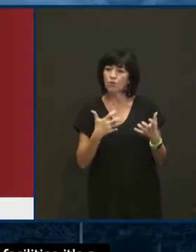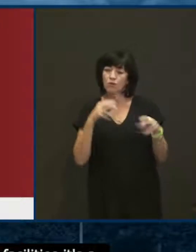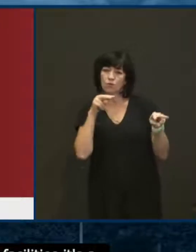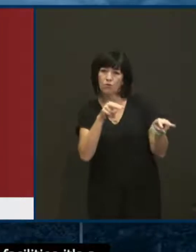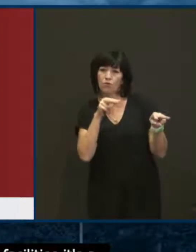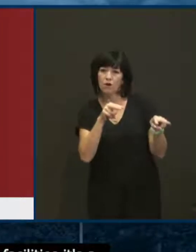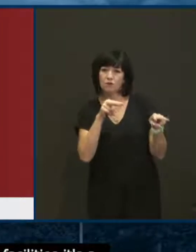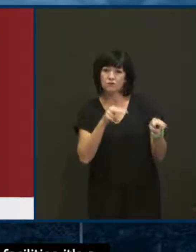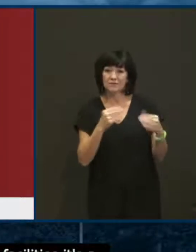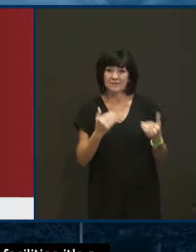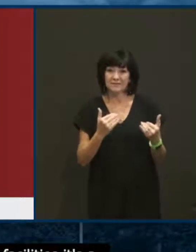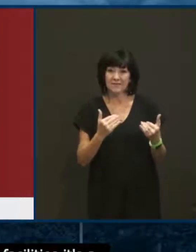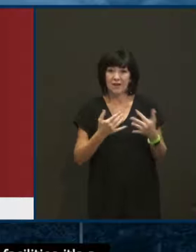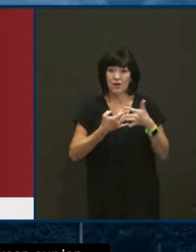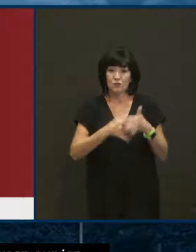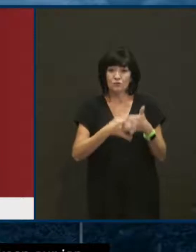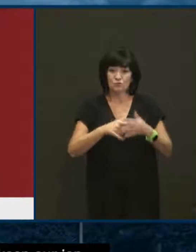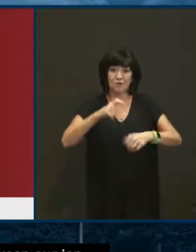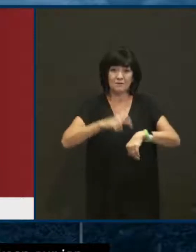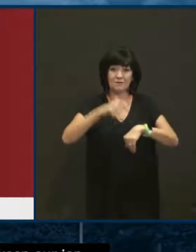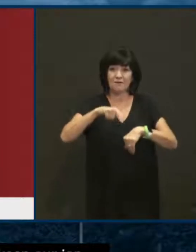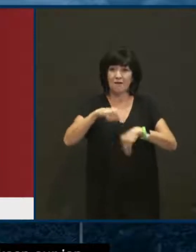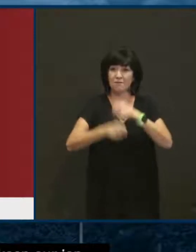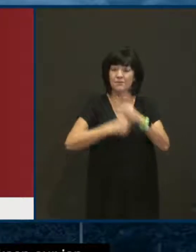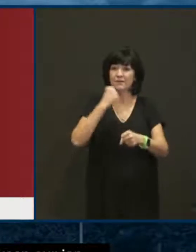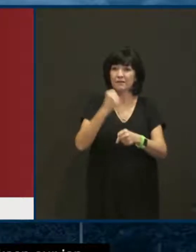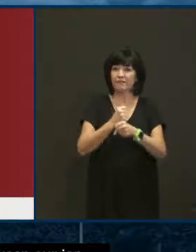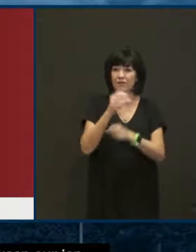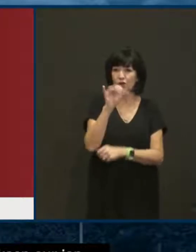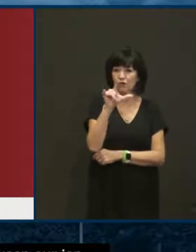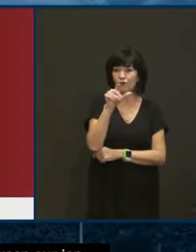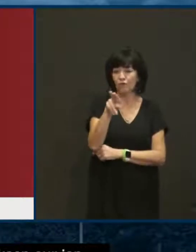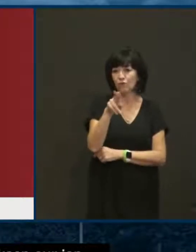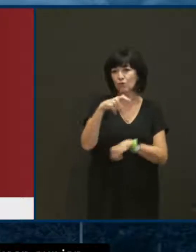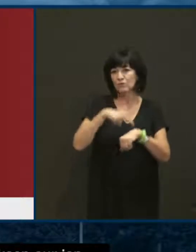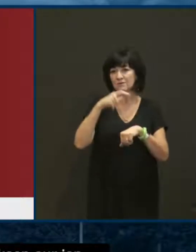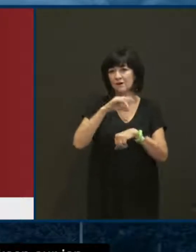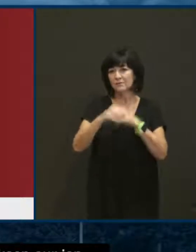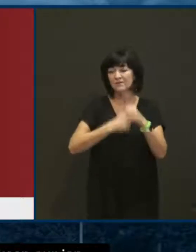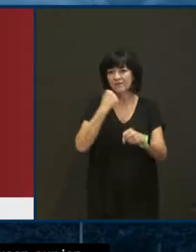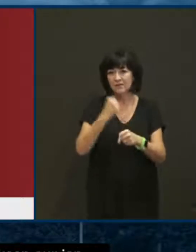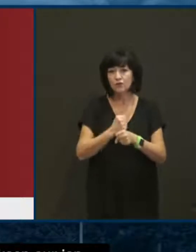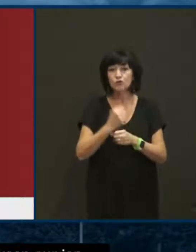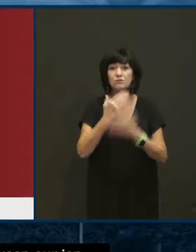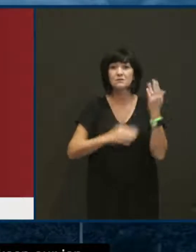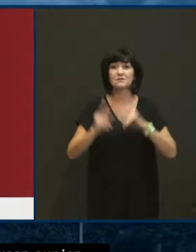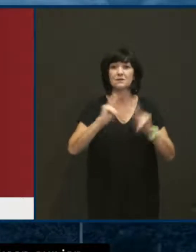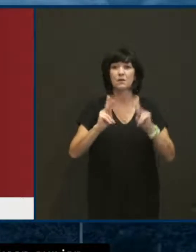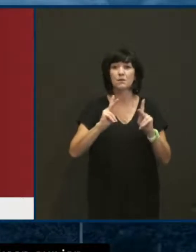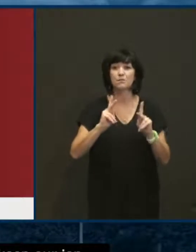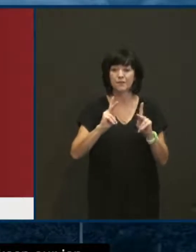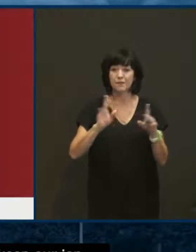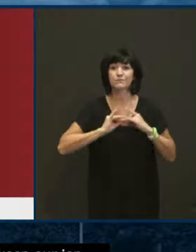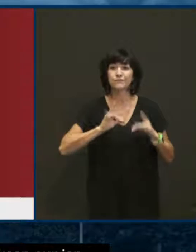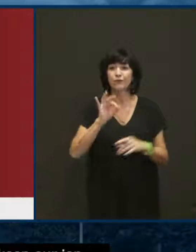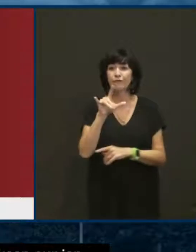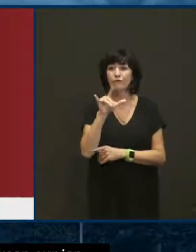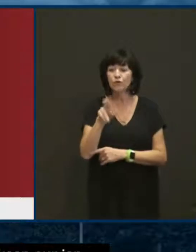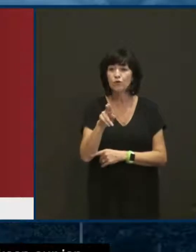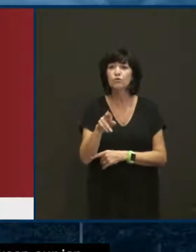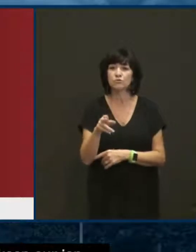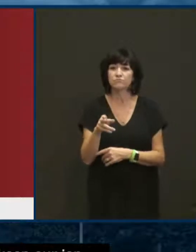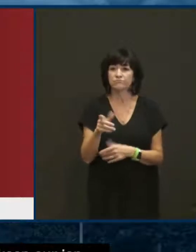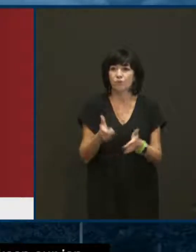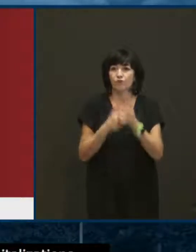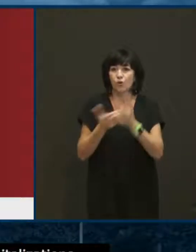we move into flu season and see some of those flu cases that require hospitalization. Before we get to our data